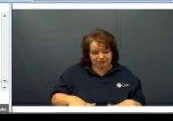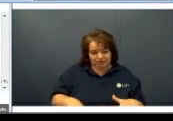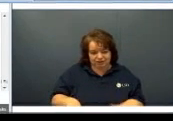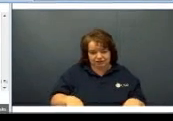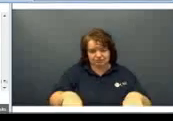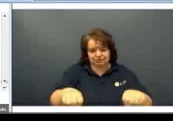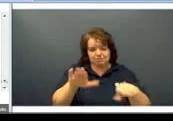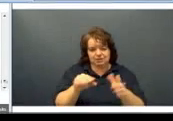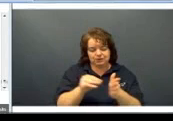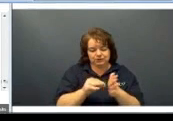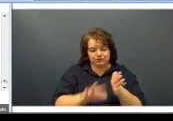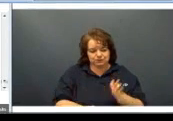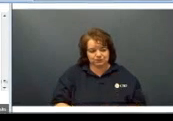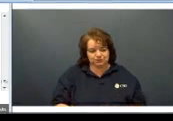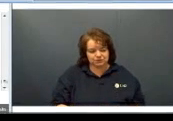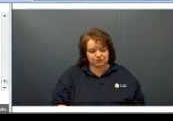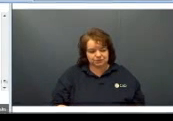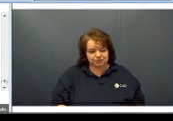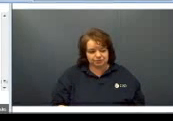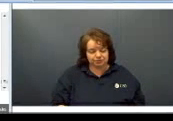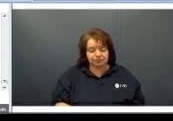credit.